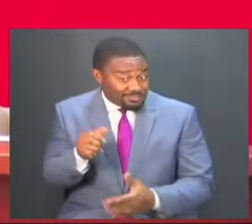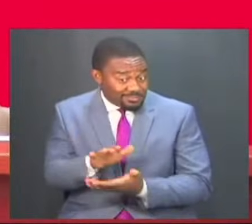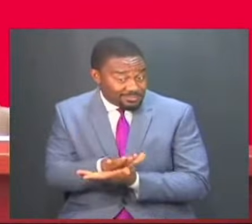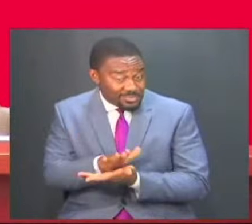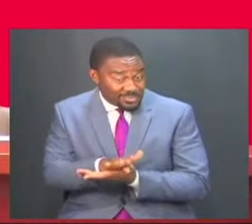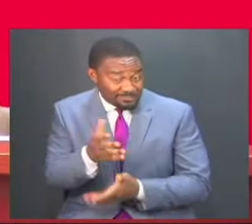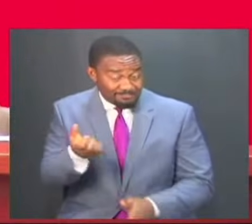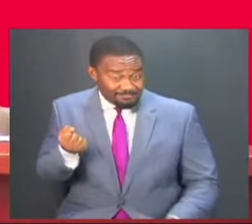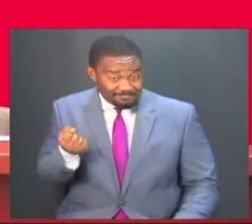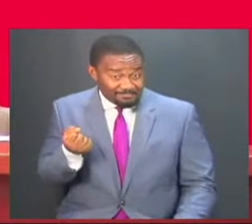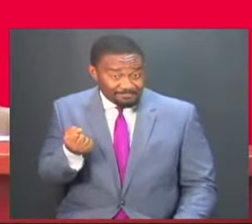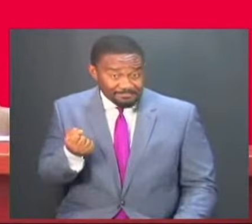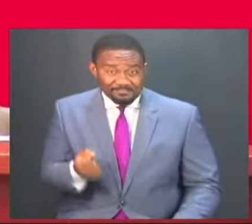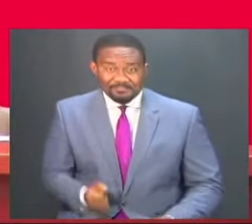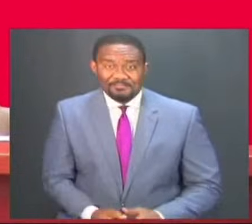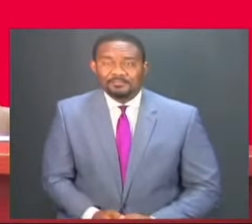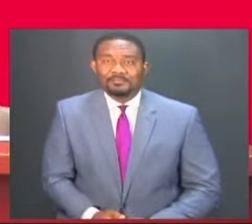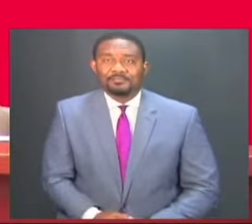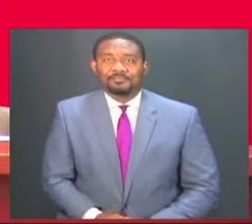So,